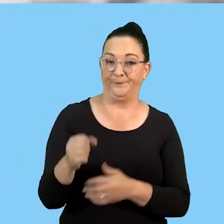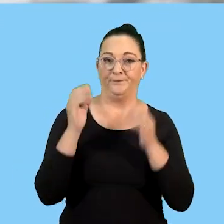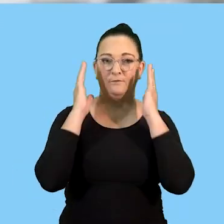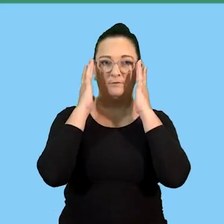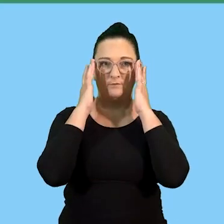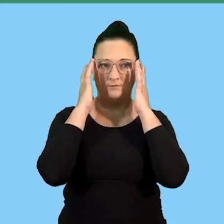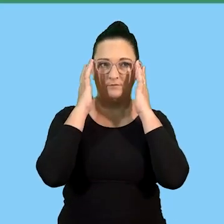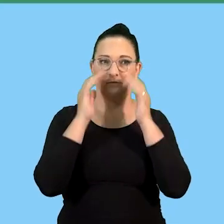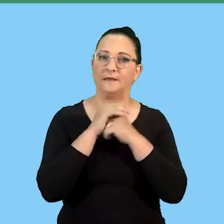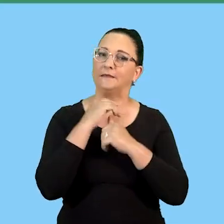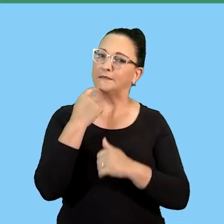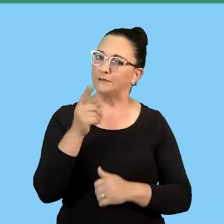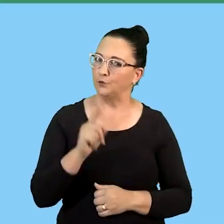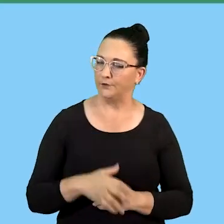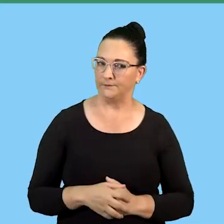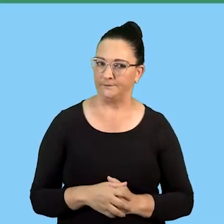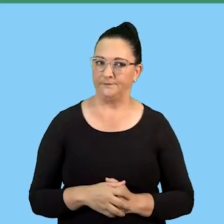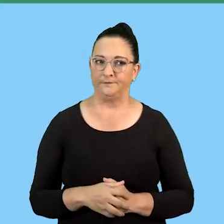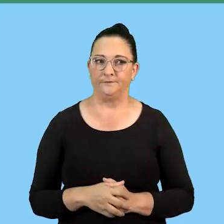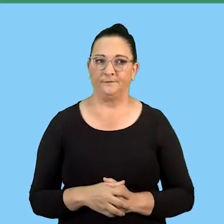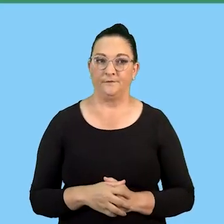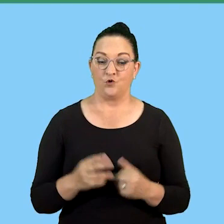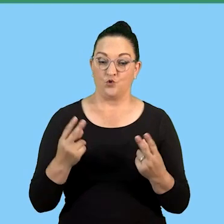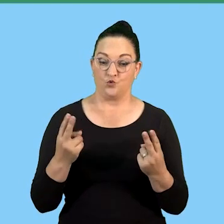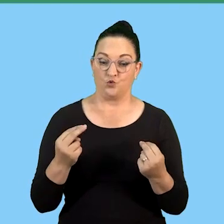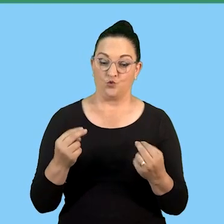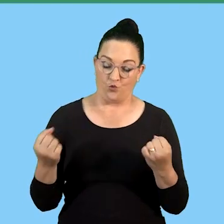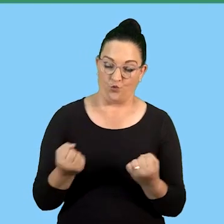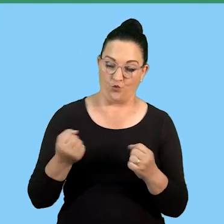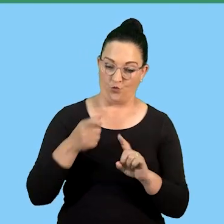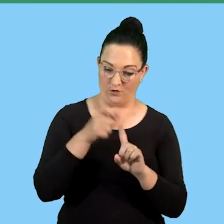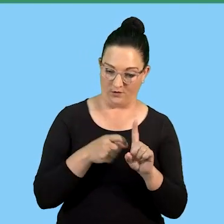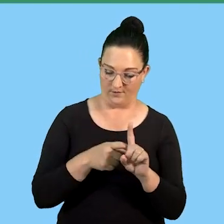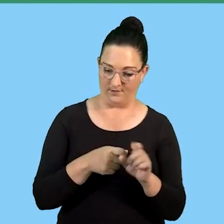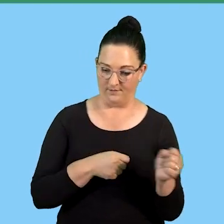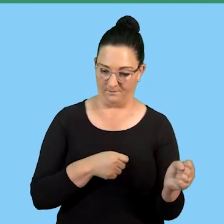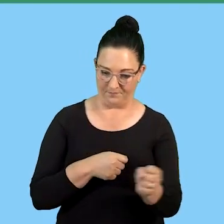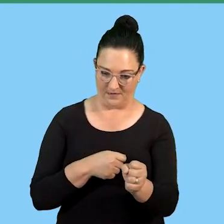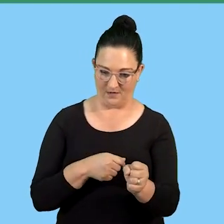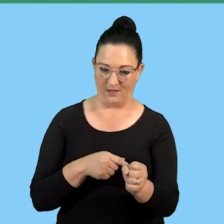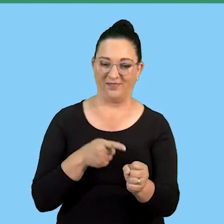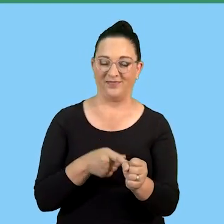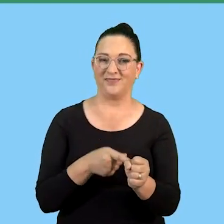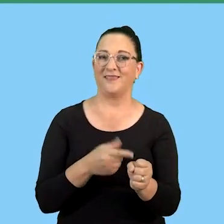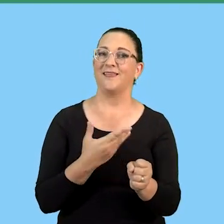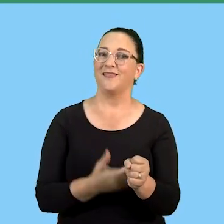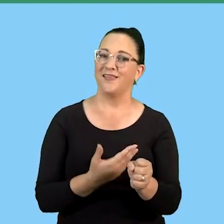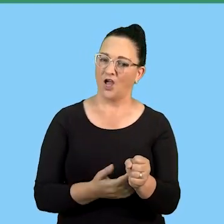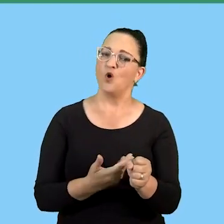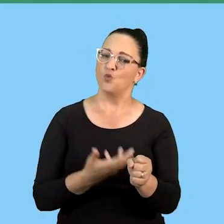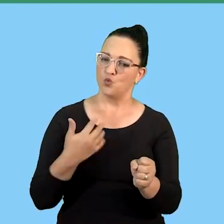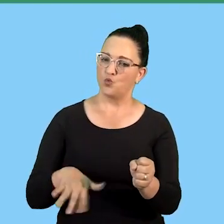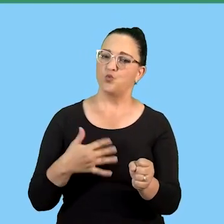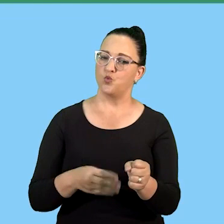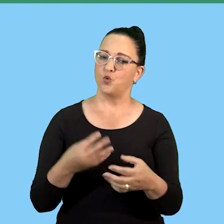done. It says there that the new employee must be placed where he or she will add the